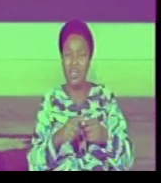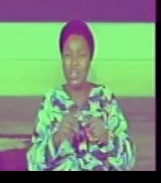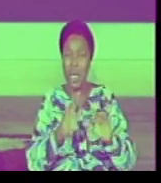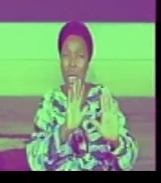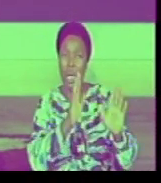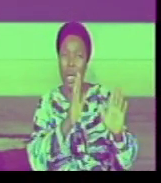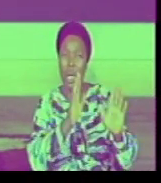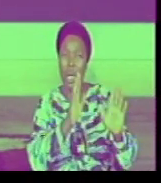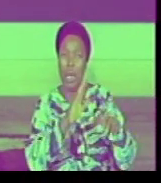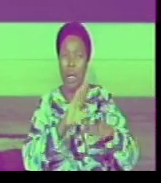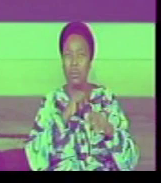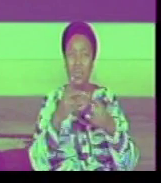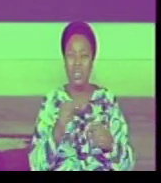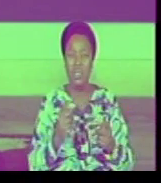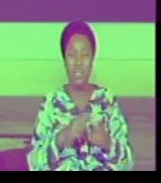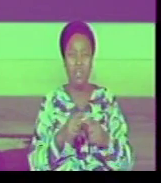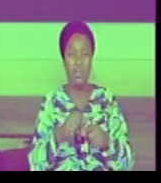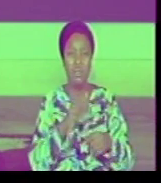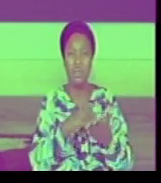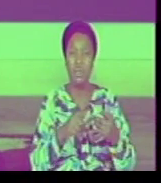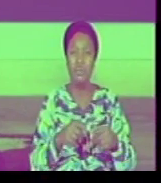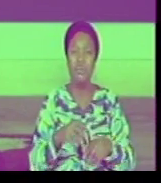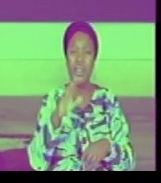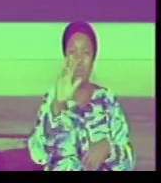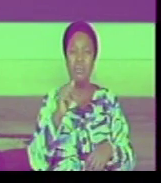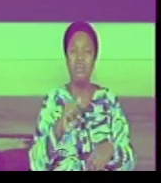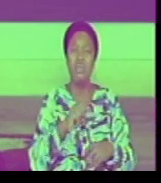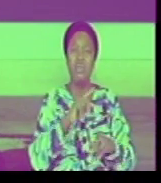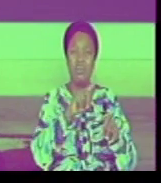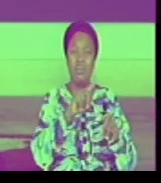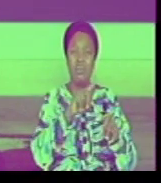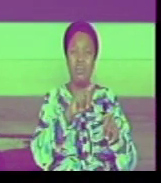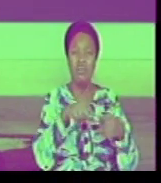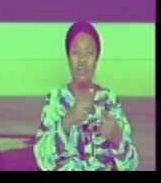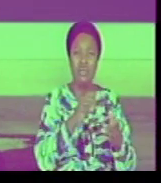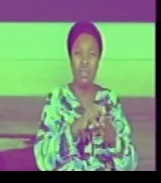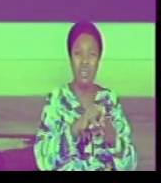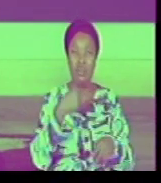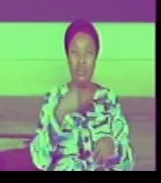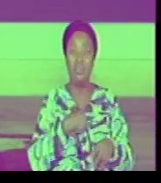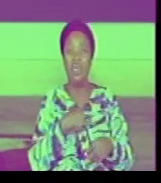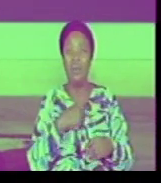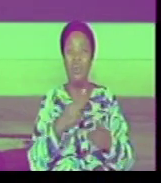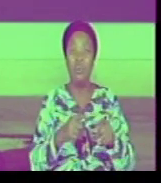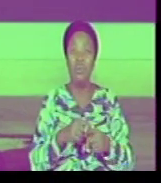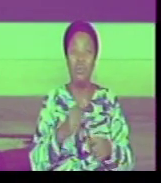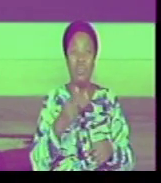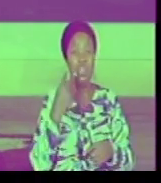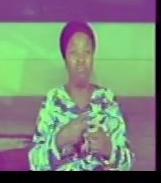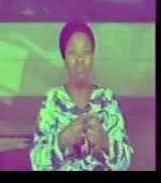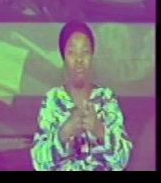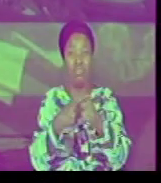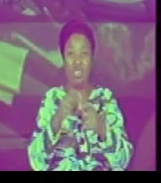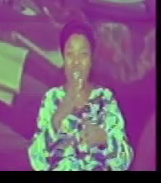hey, go out there, that land is mine. They run away from their land. Mr. Terrible takes the land